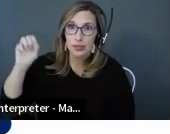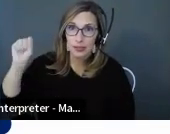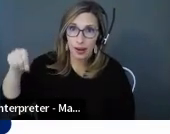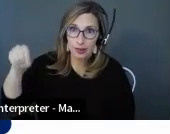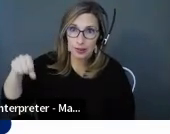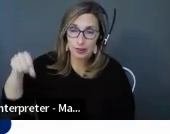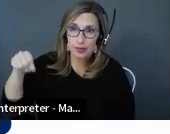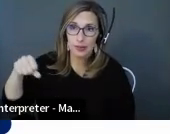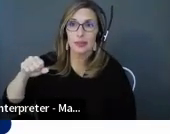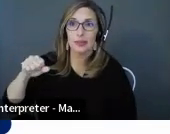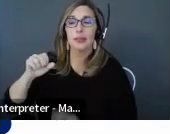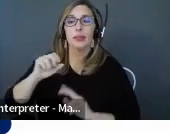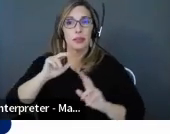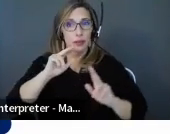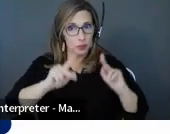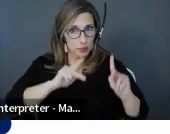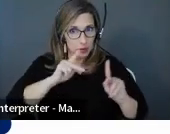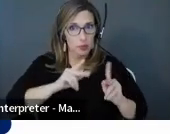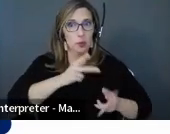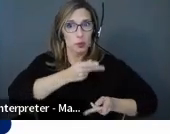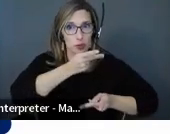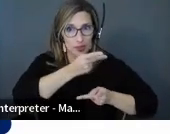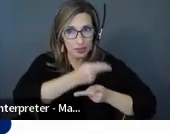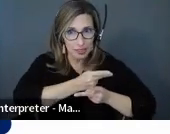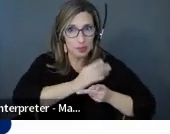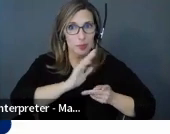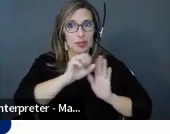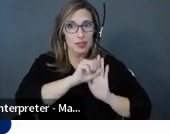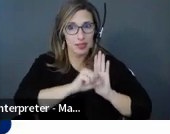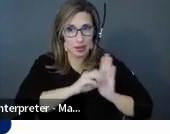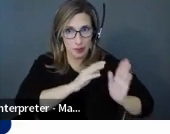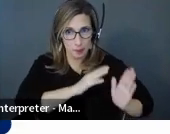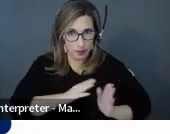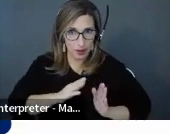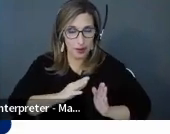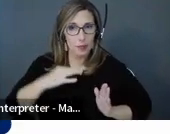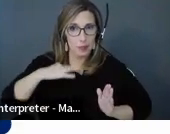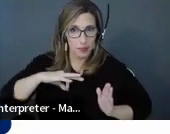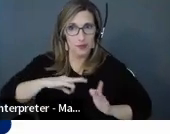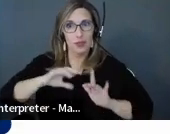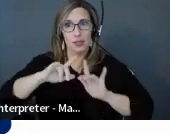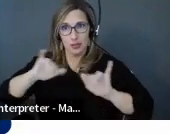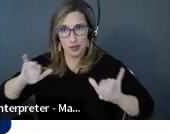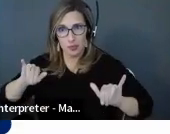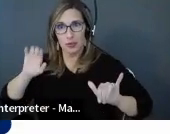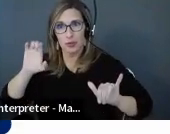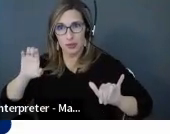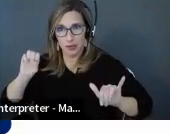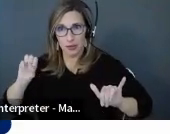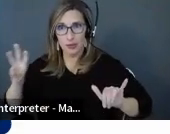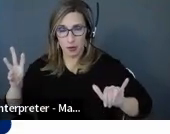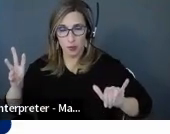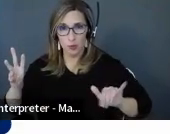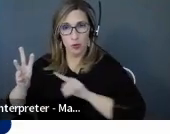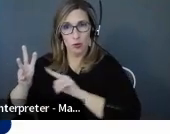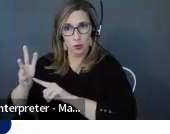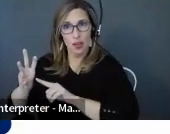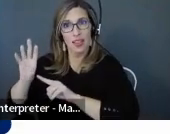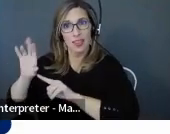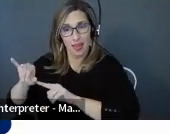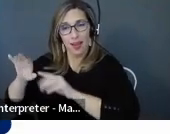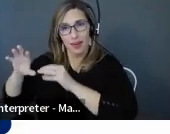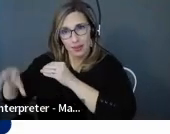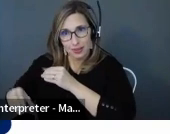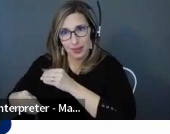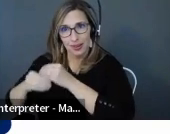Individuals maintain their state plan benefits while participating in the CSW. CSW services supplement